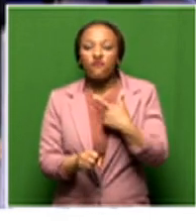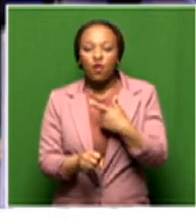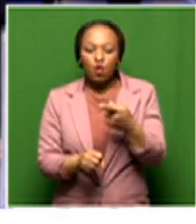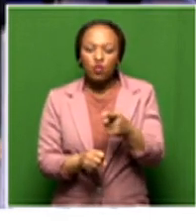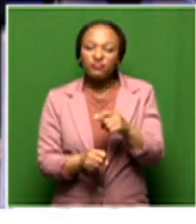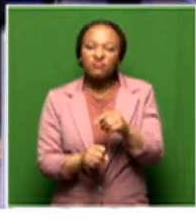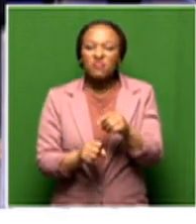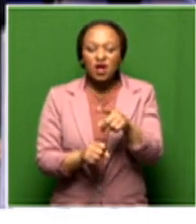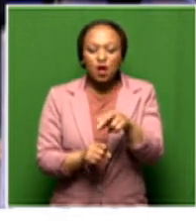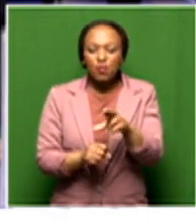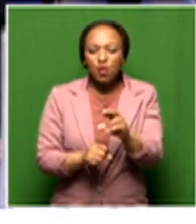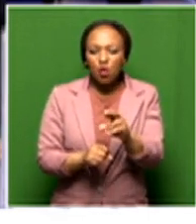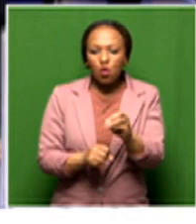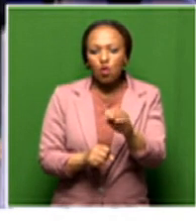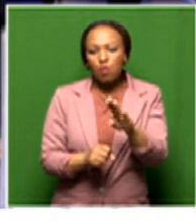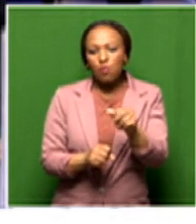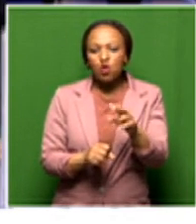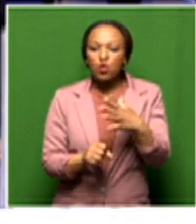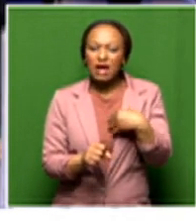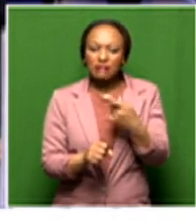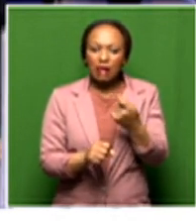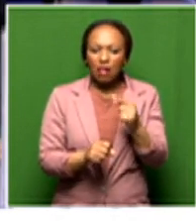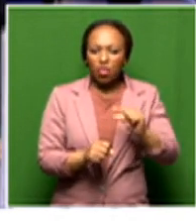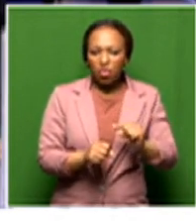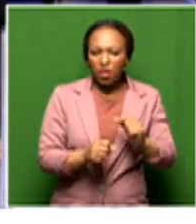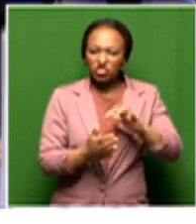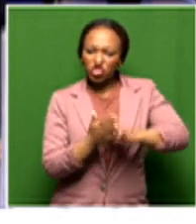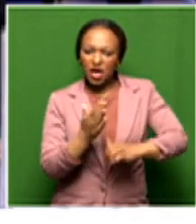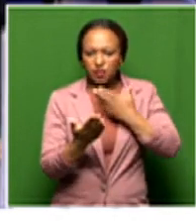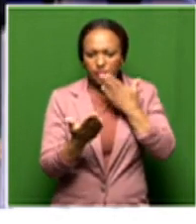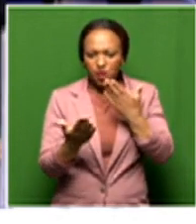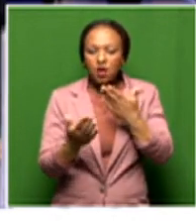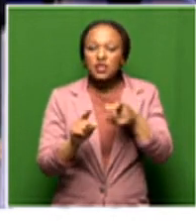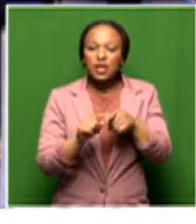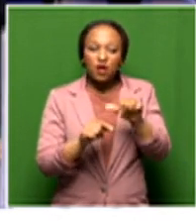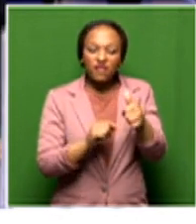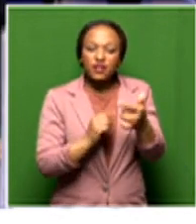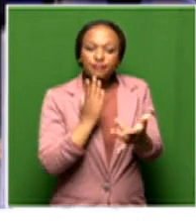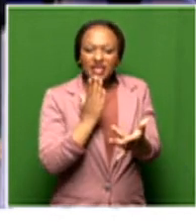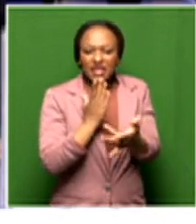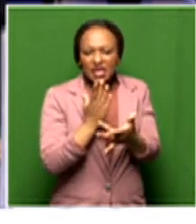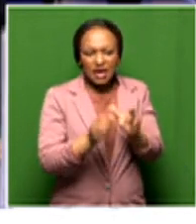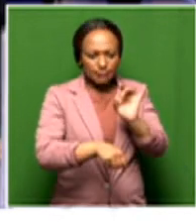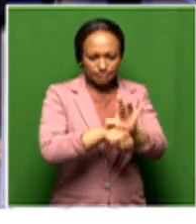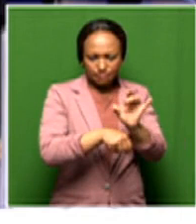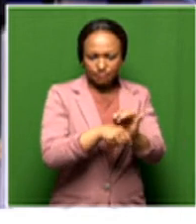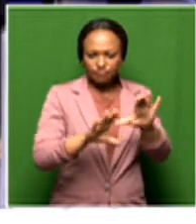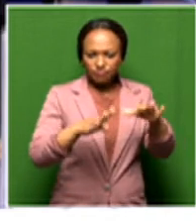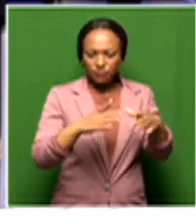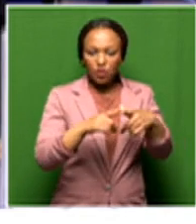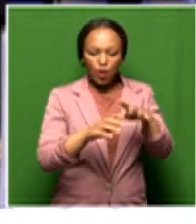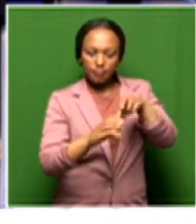but also supported by technical advisory bodies that are comprised of